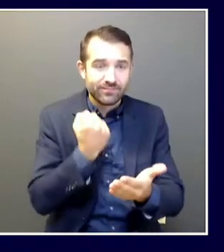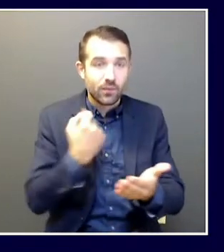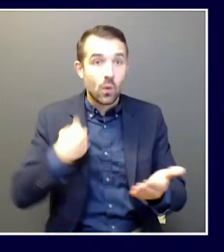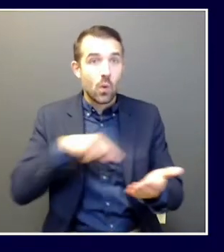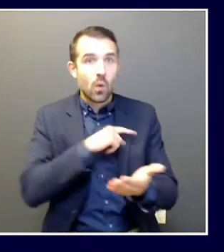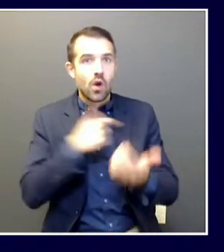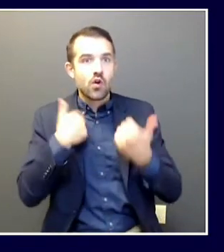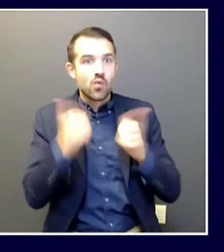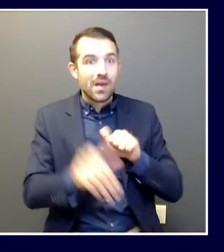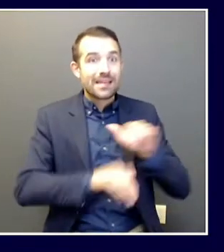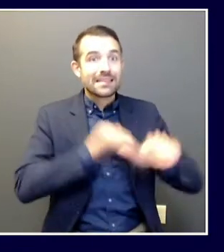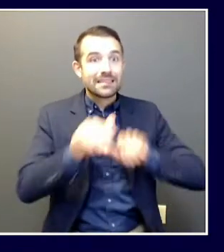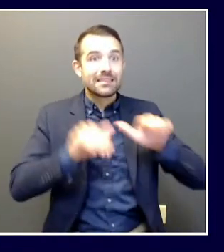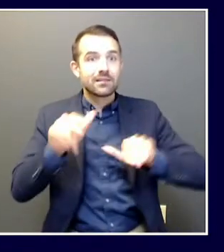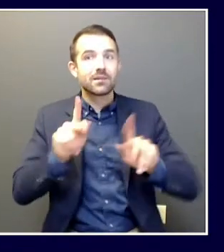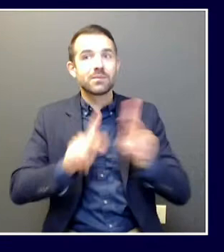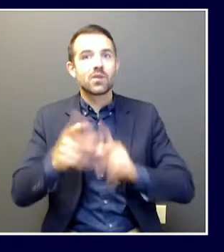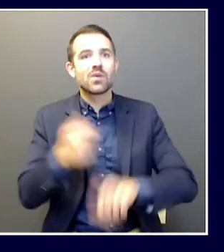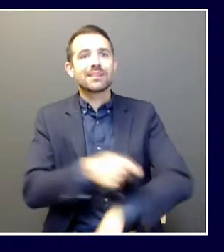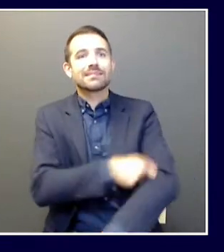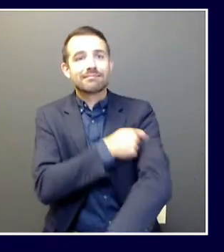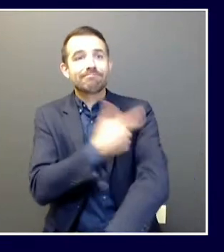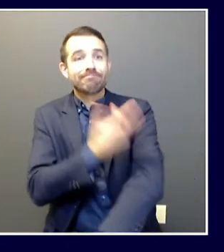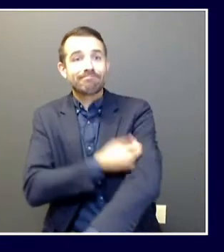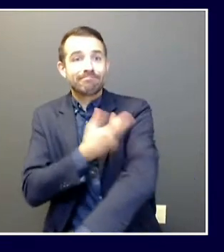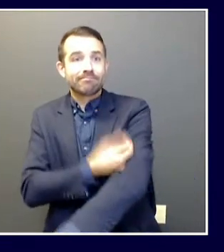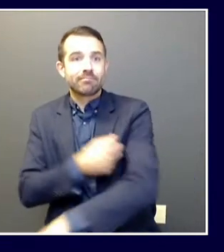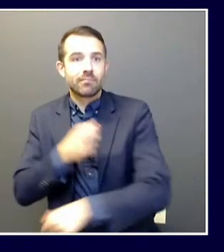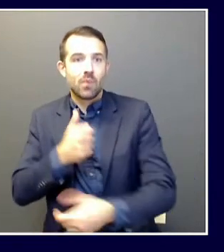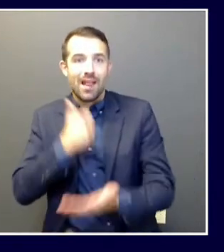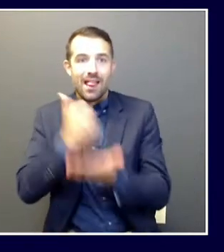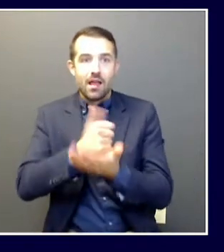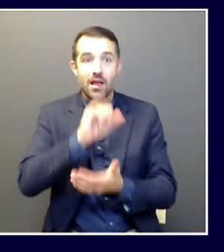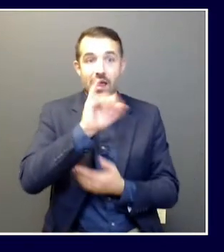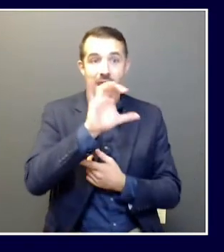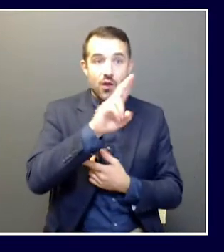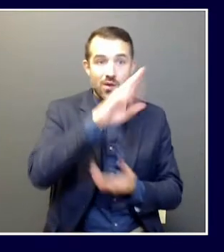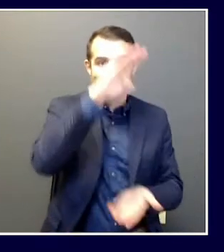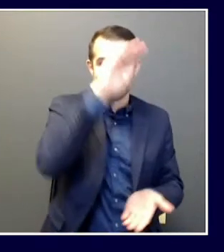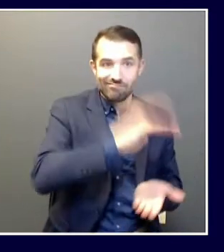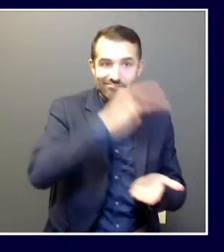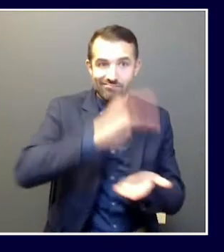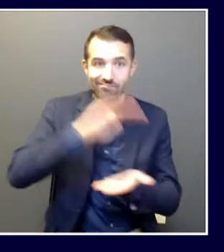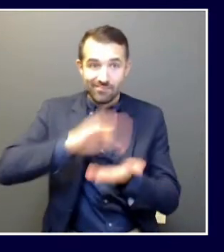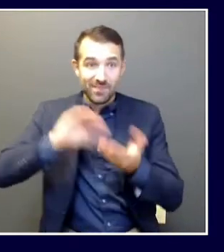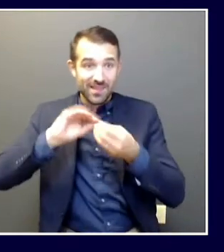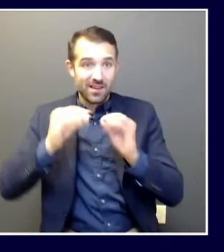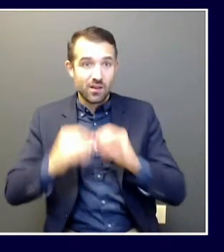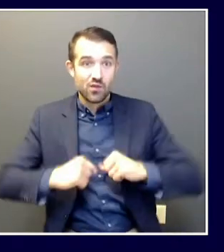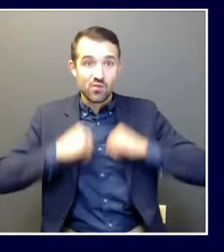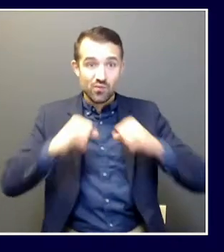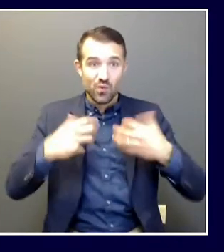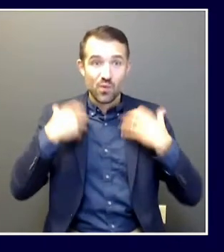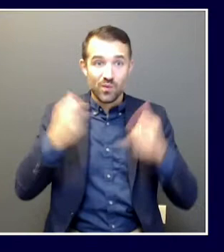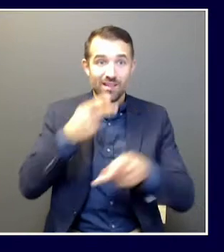keep people out of the critical care and intensive care units, keep our healthcare workers safe, and have their own stress in their daily